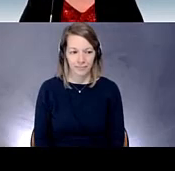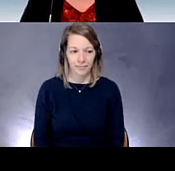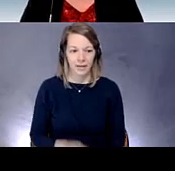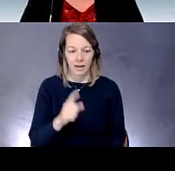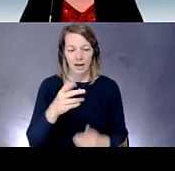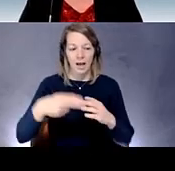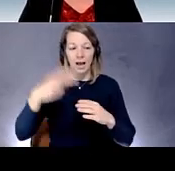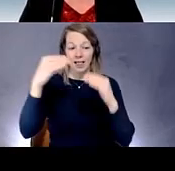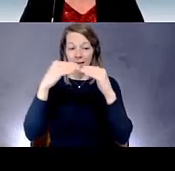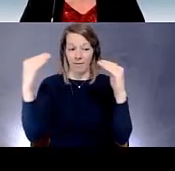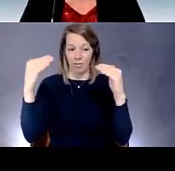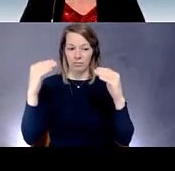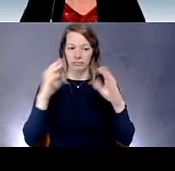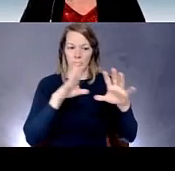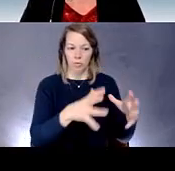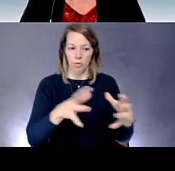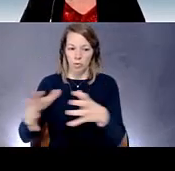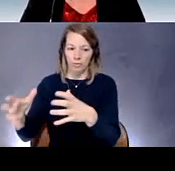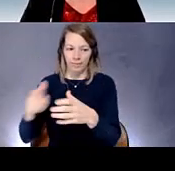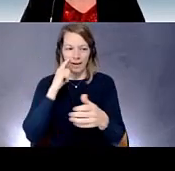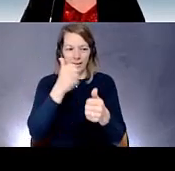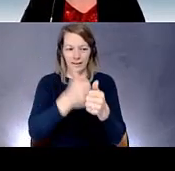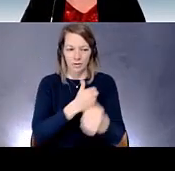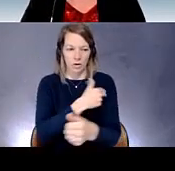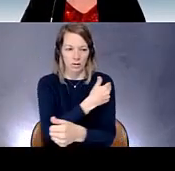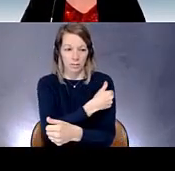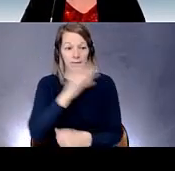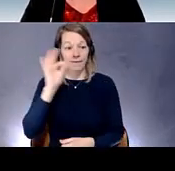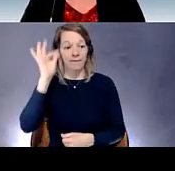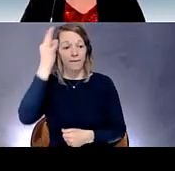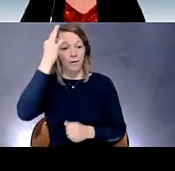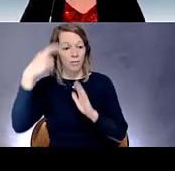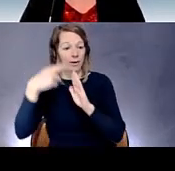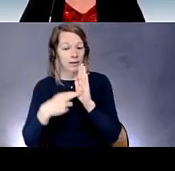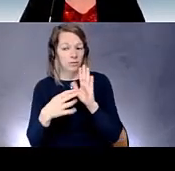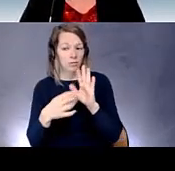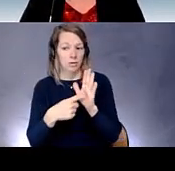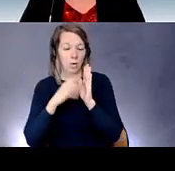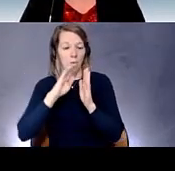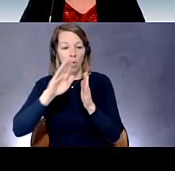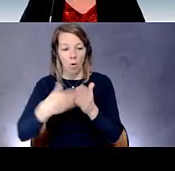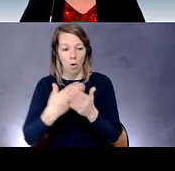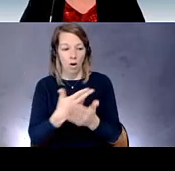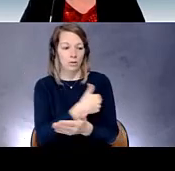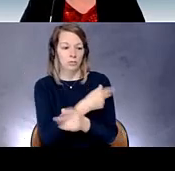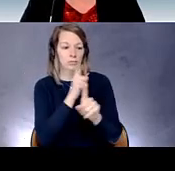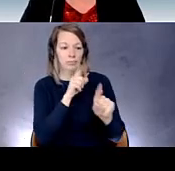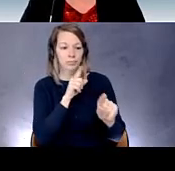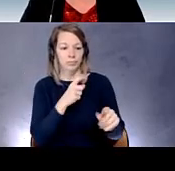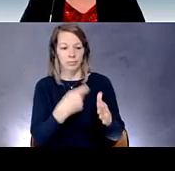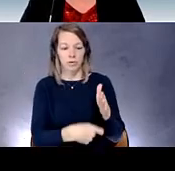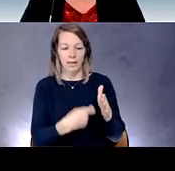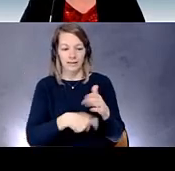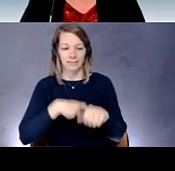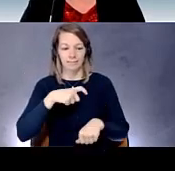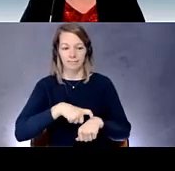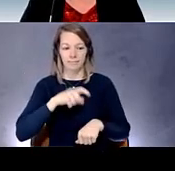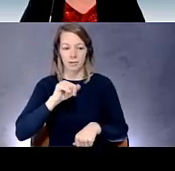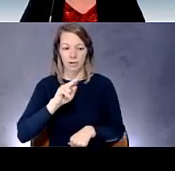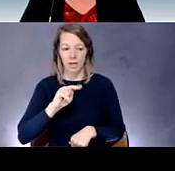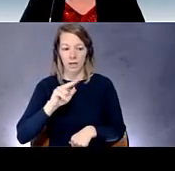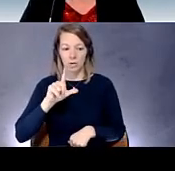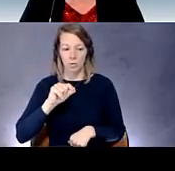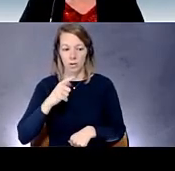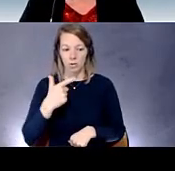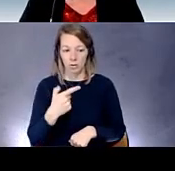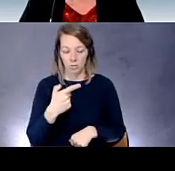grouped by hospitals. Please note that the federal regulations required all hospitals to report their prices by January of